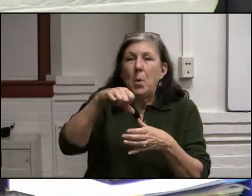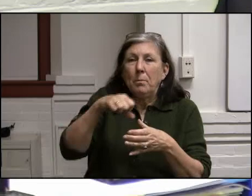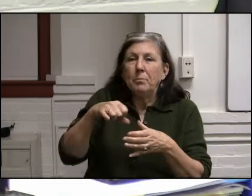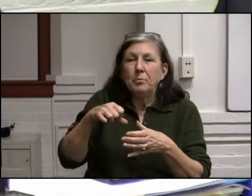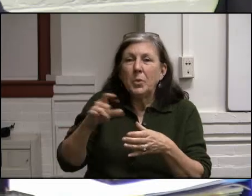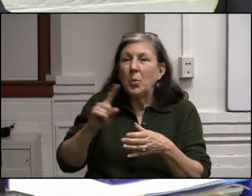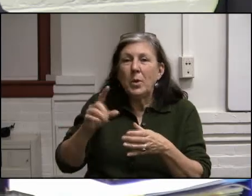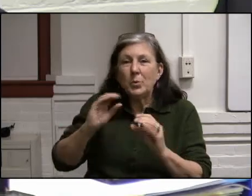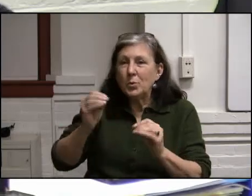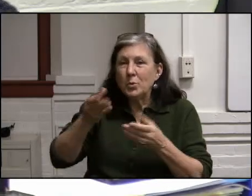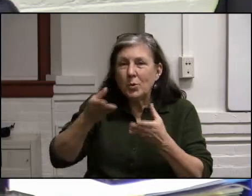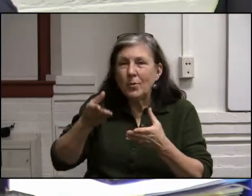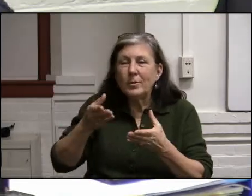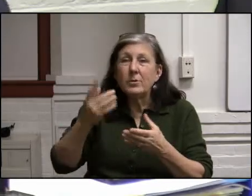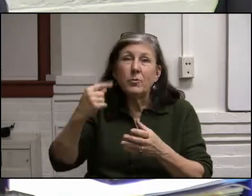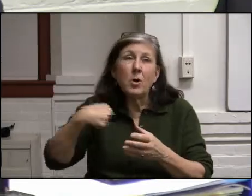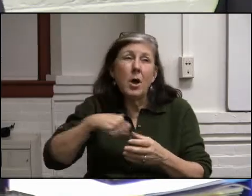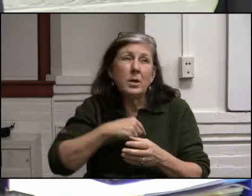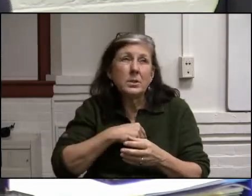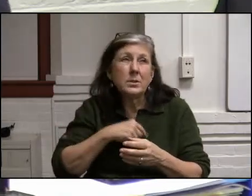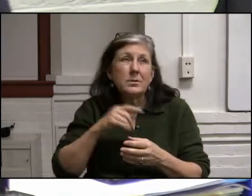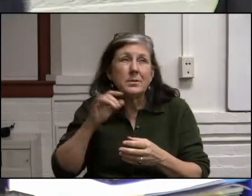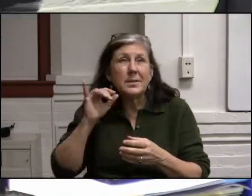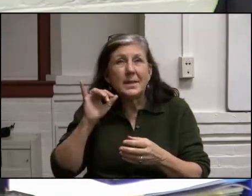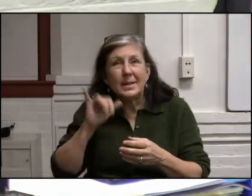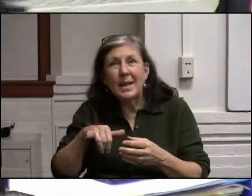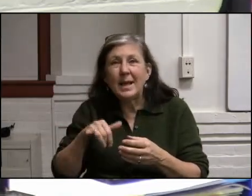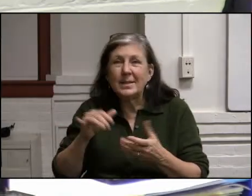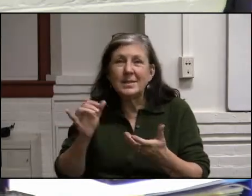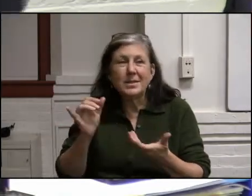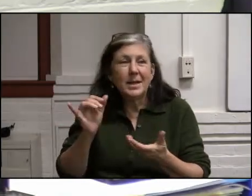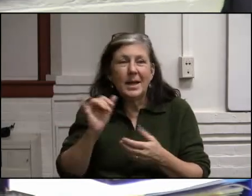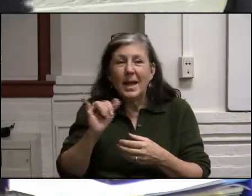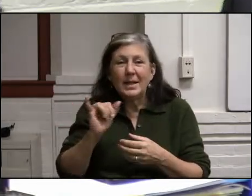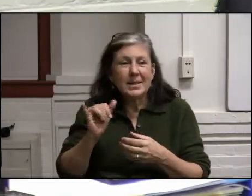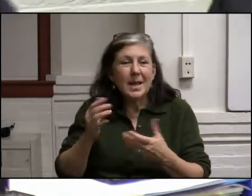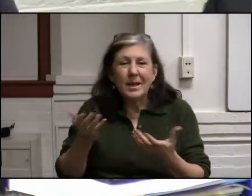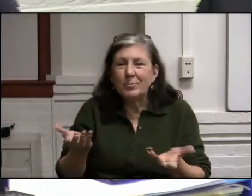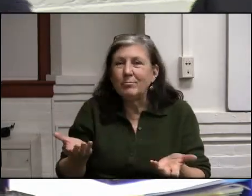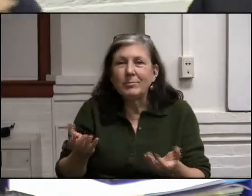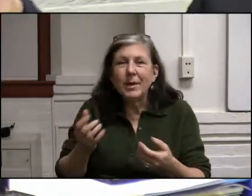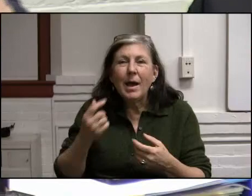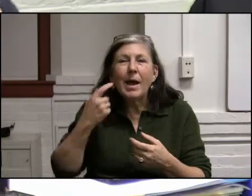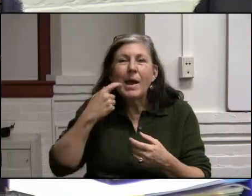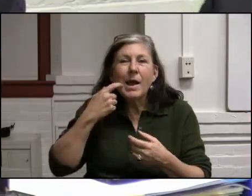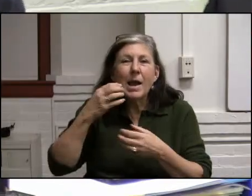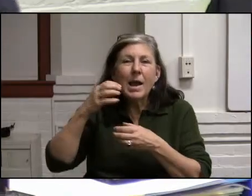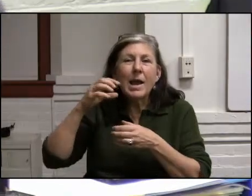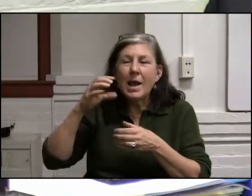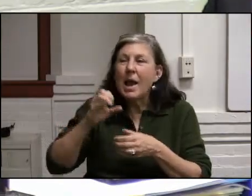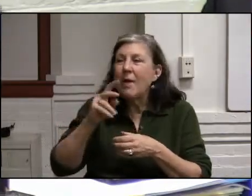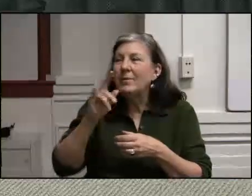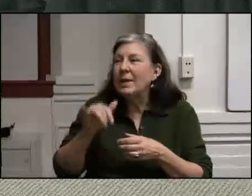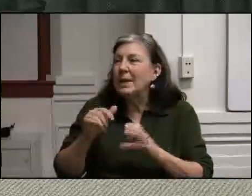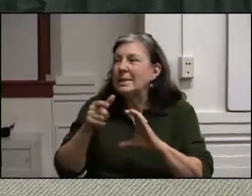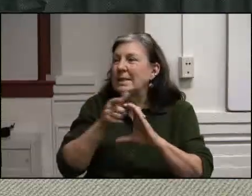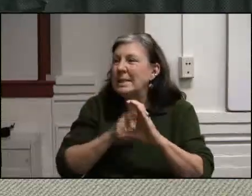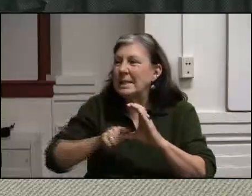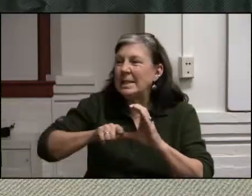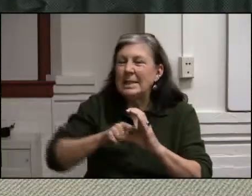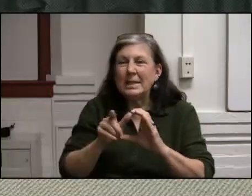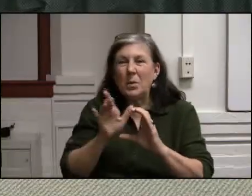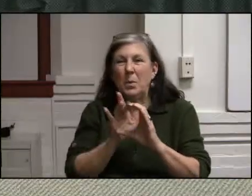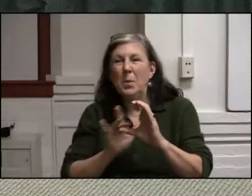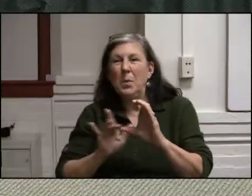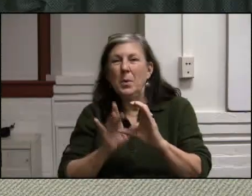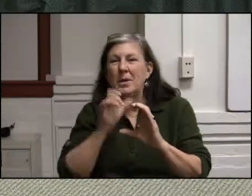of the cavity in a sea. Amoeba hole. Well, it would be circled, Yeah. but the